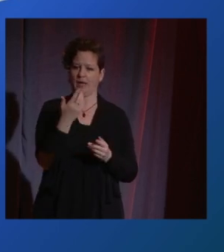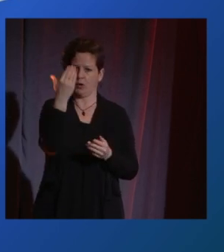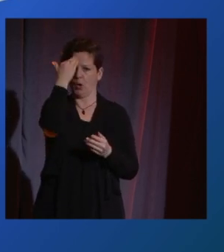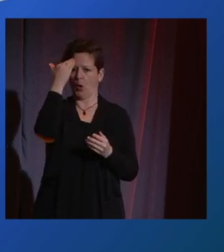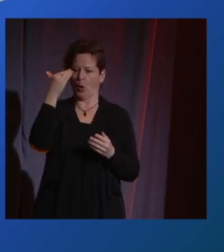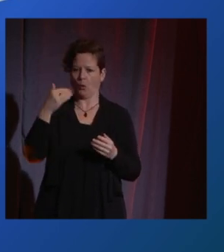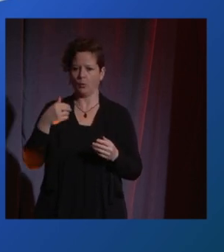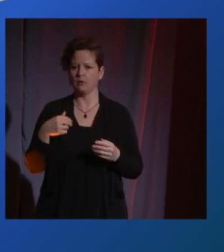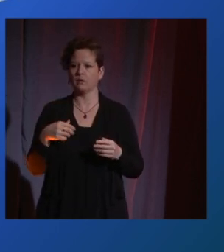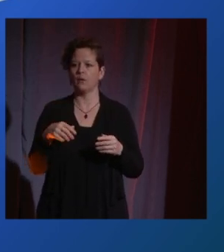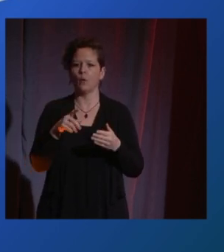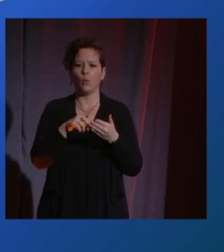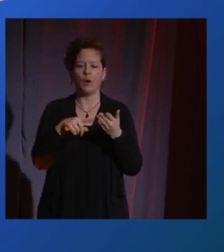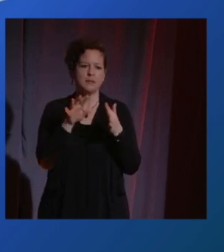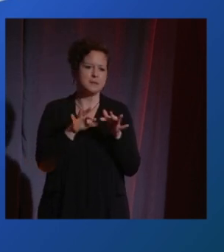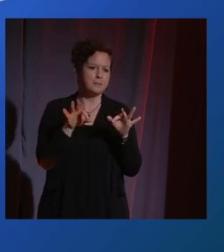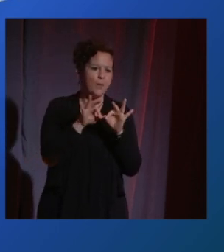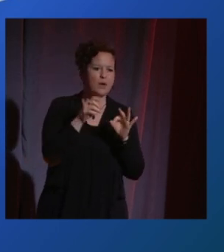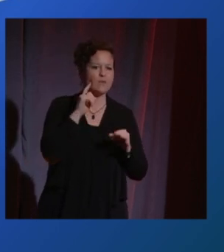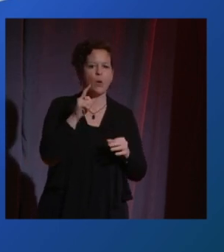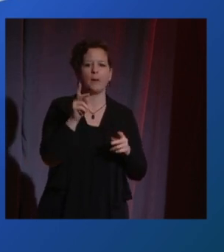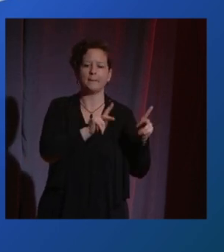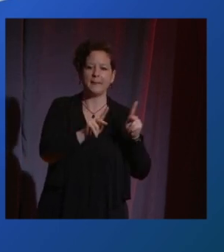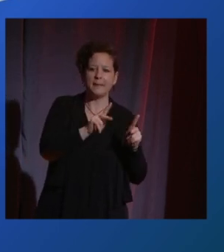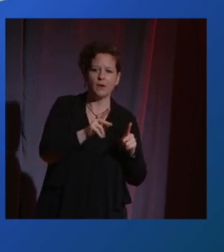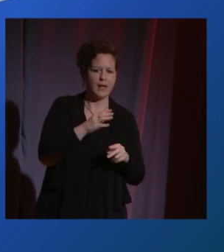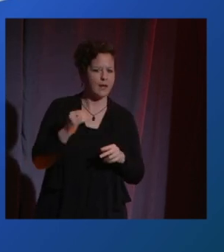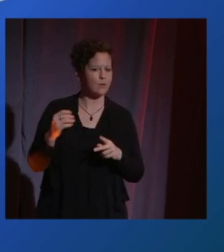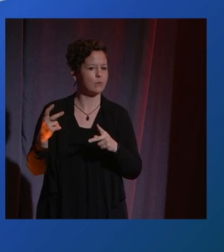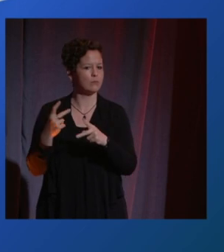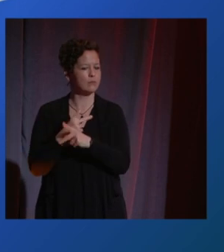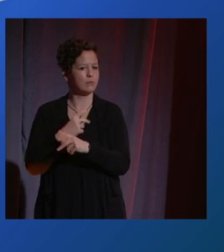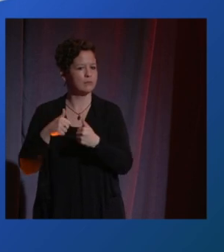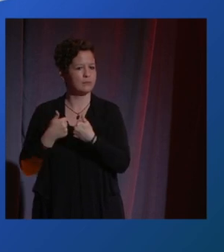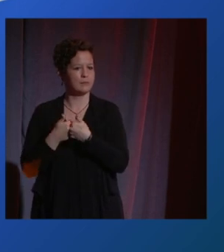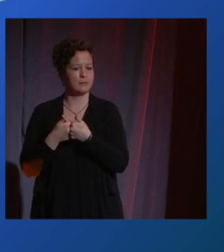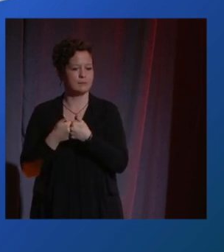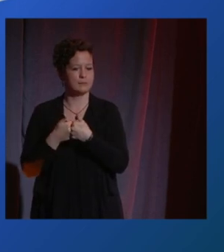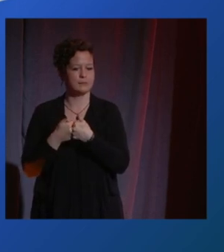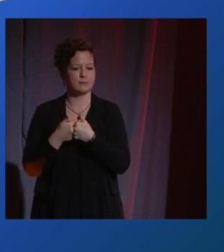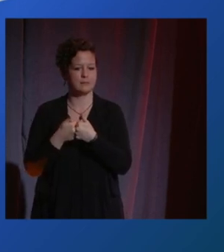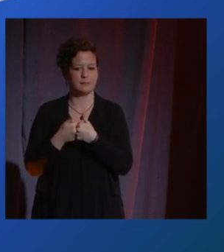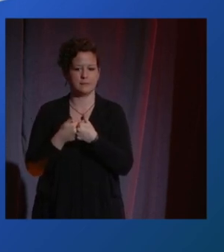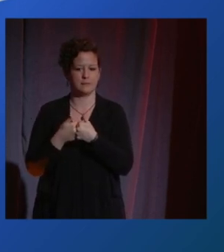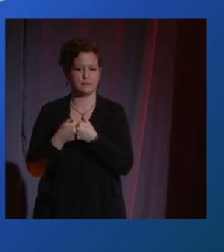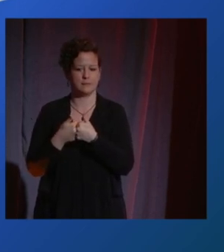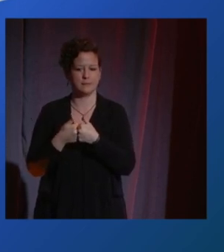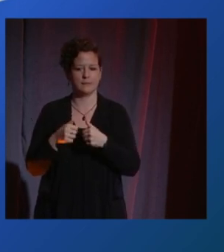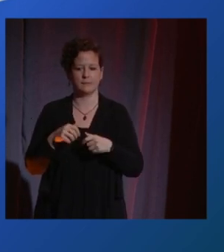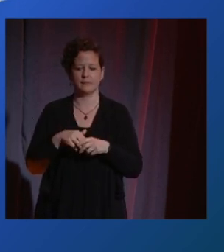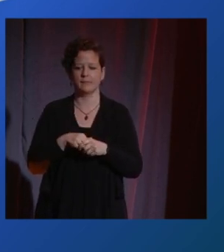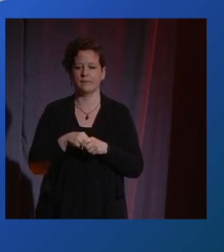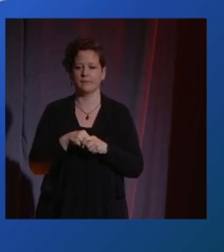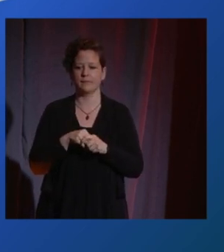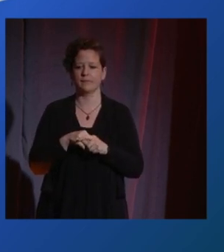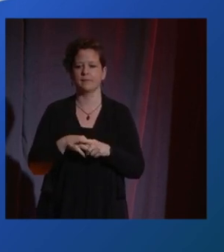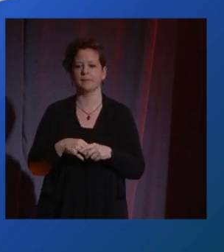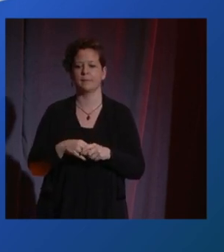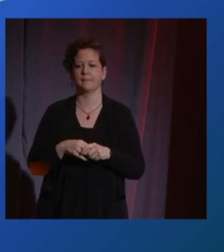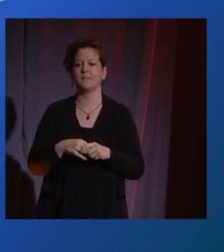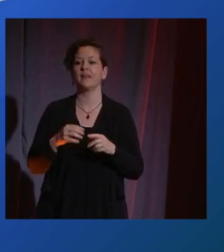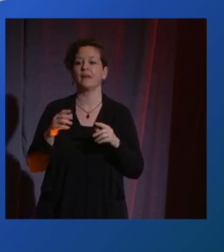to know necessity and we tend to know proportionality distinction is hard the guarantee that